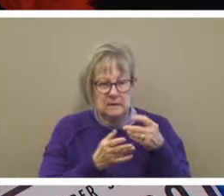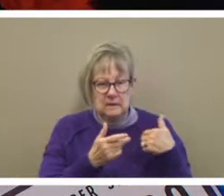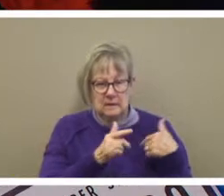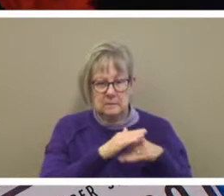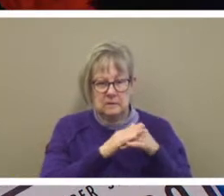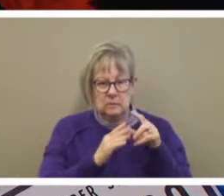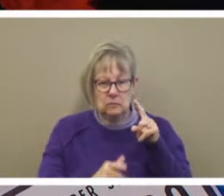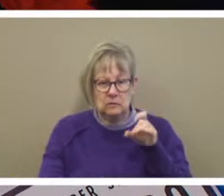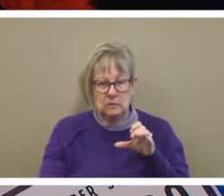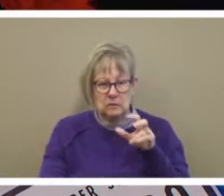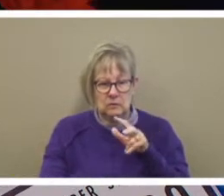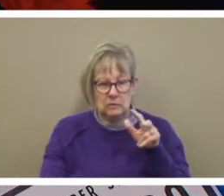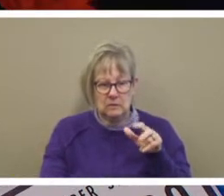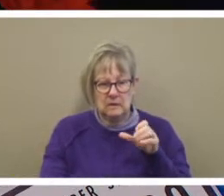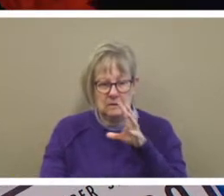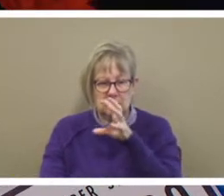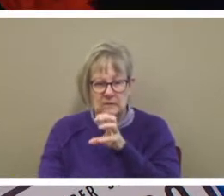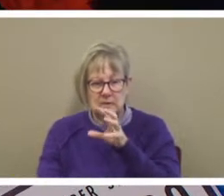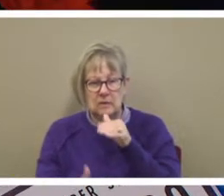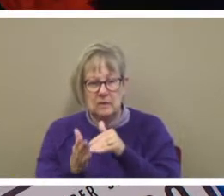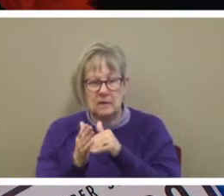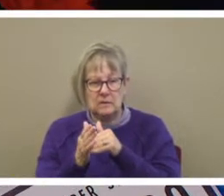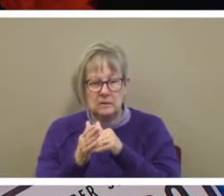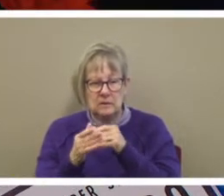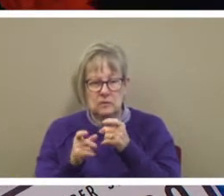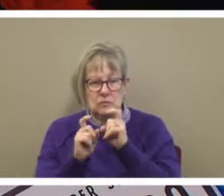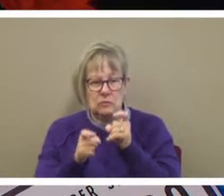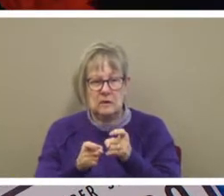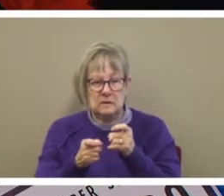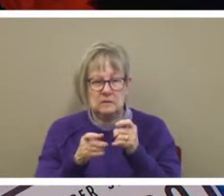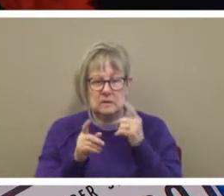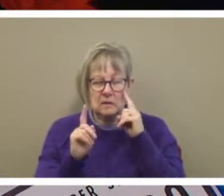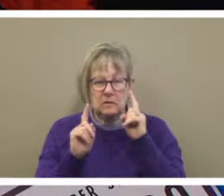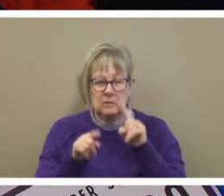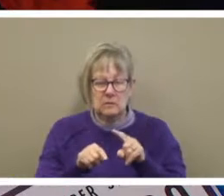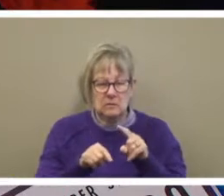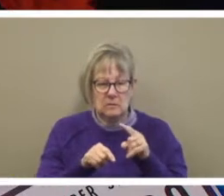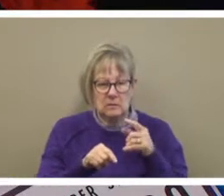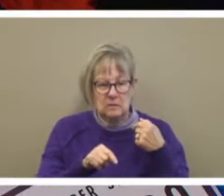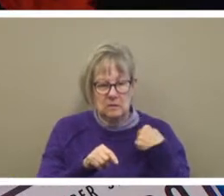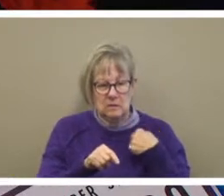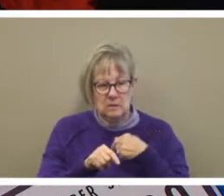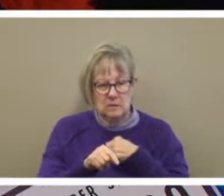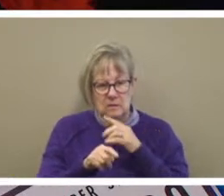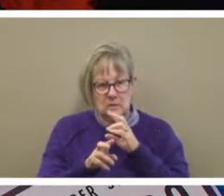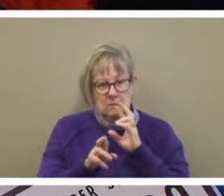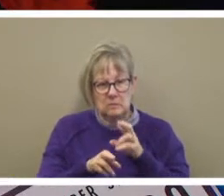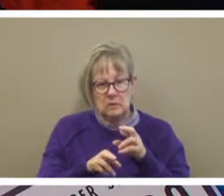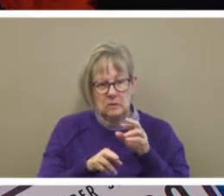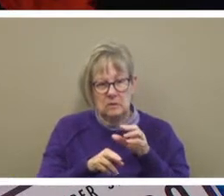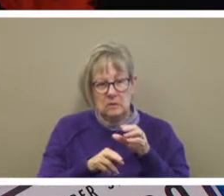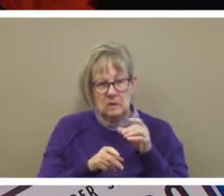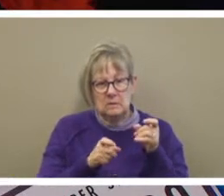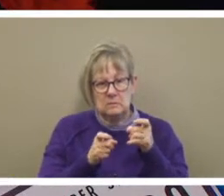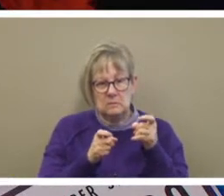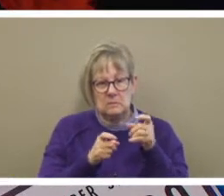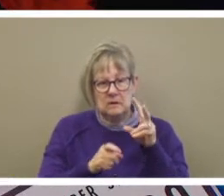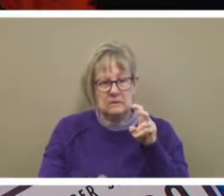the $500,000 grant agreement. Delivering the annual report is Stephanie Schilling, the Ventures Manager